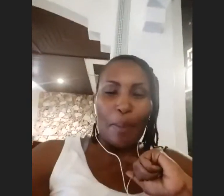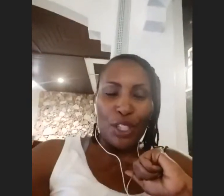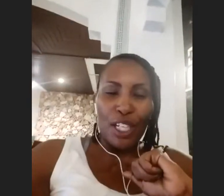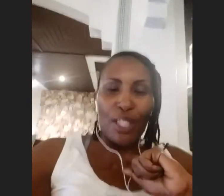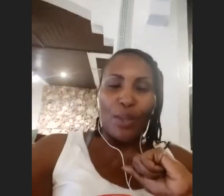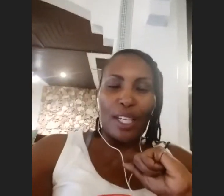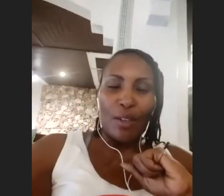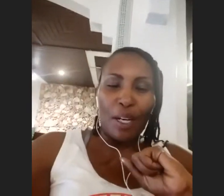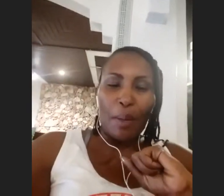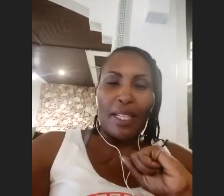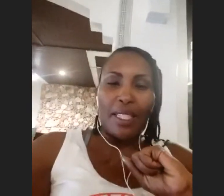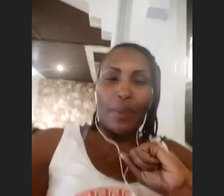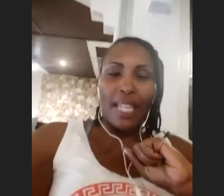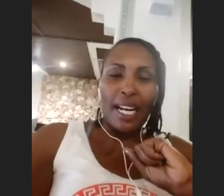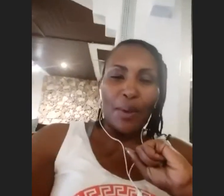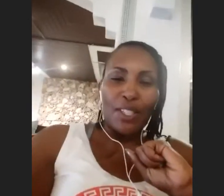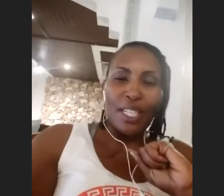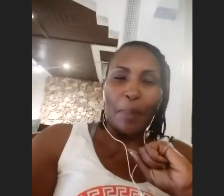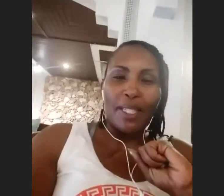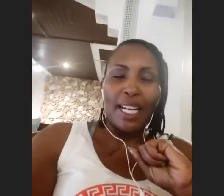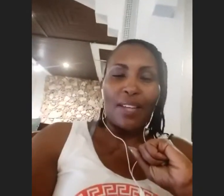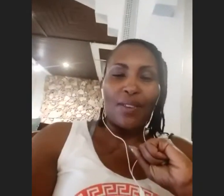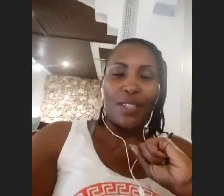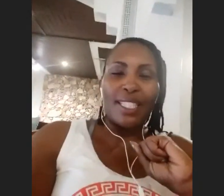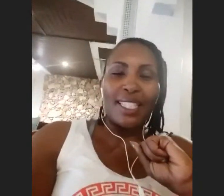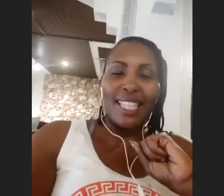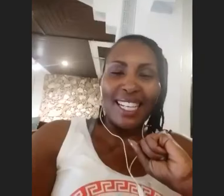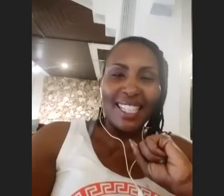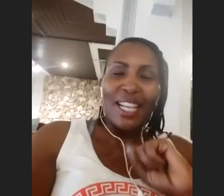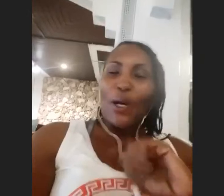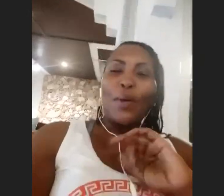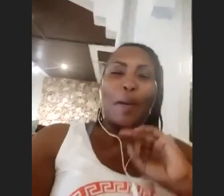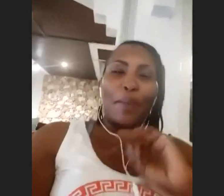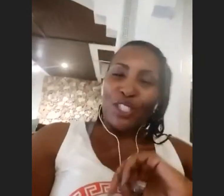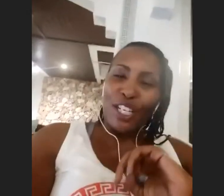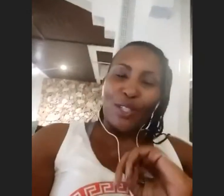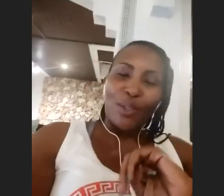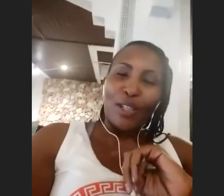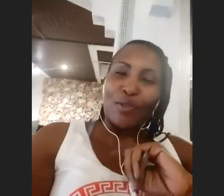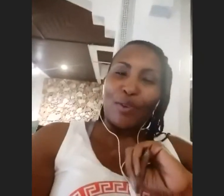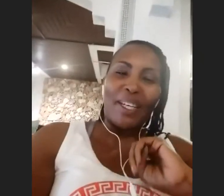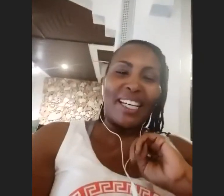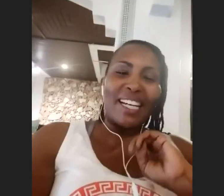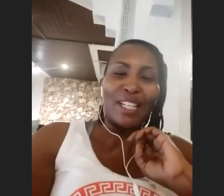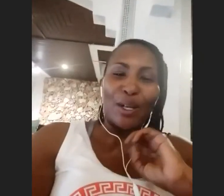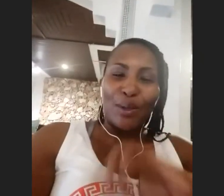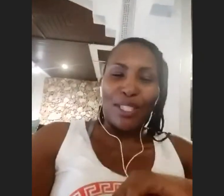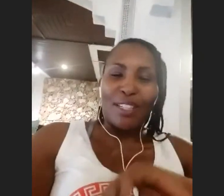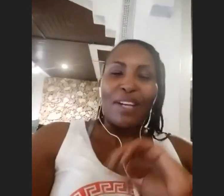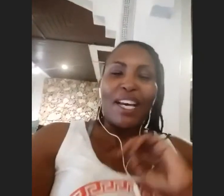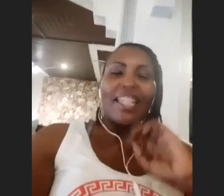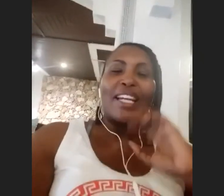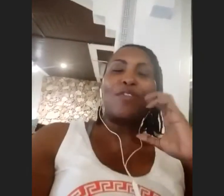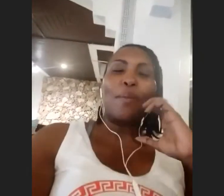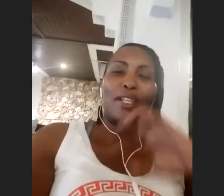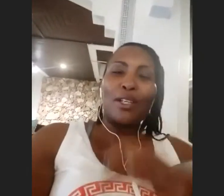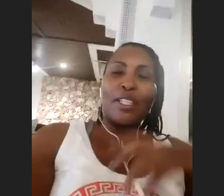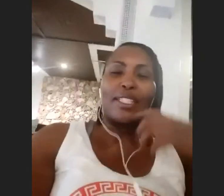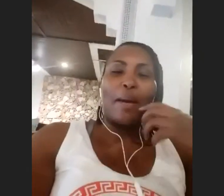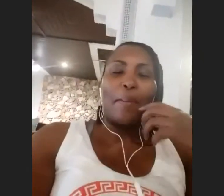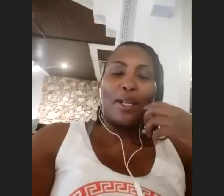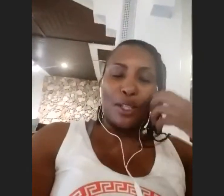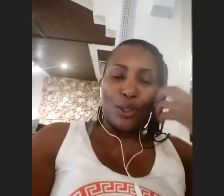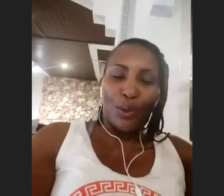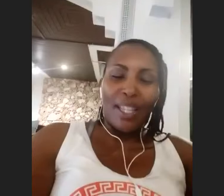really appreciate you. Thank you very much. Our sign language interpreter, Catherine Sidandi, we appreciate you. Thank you for making us inclusive. Thank you for making